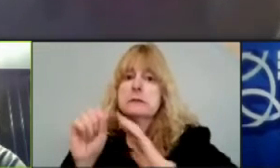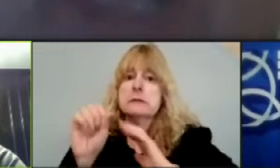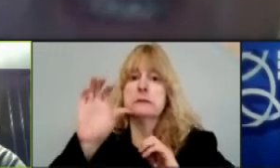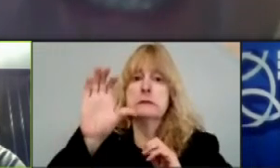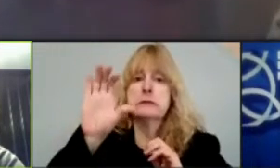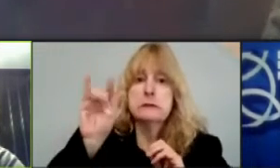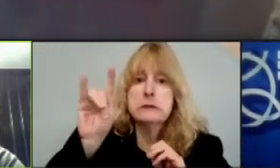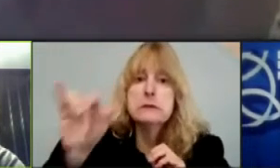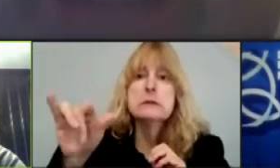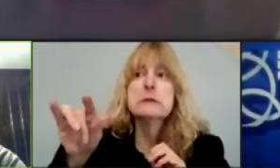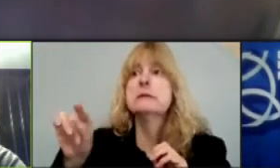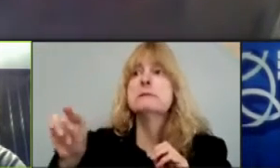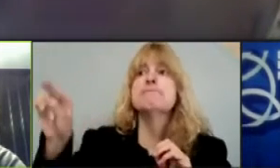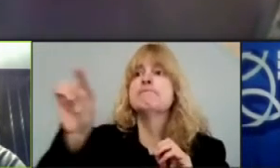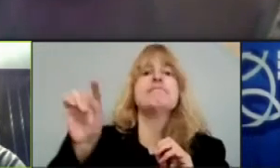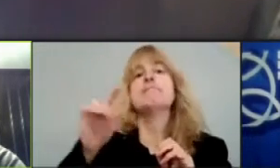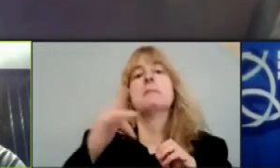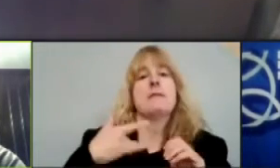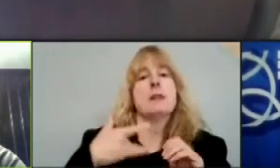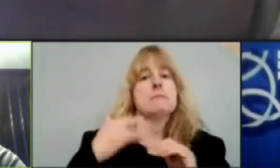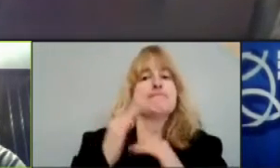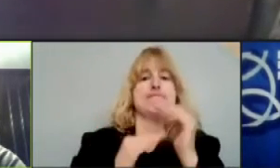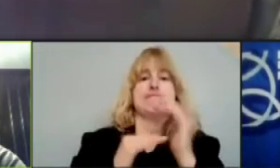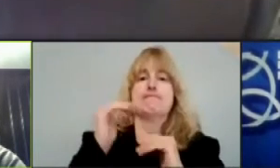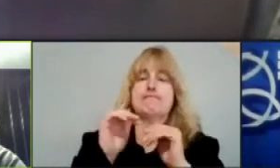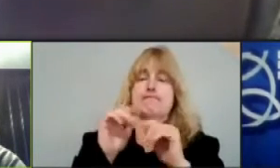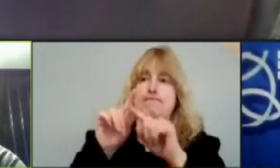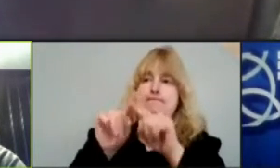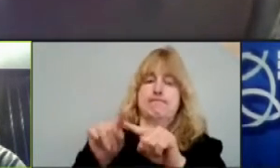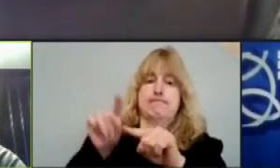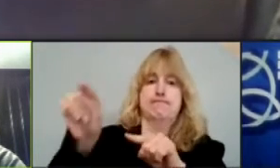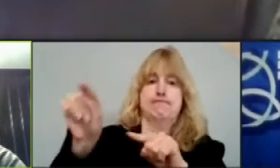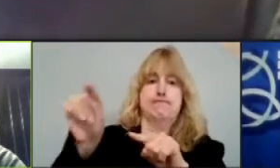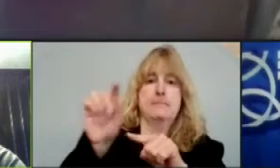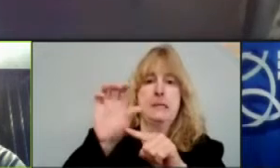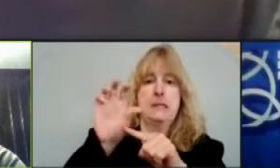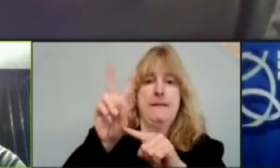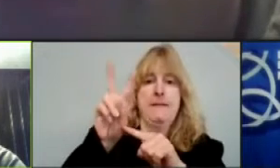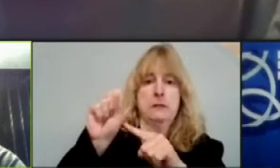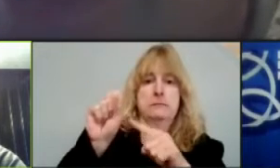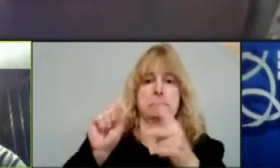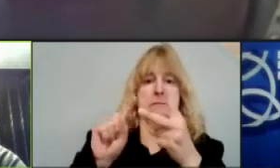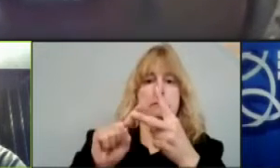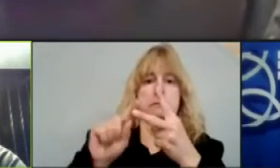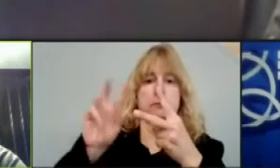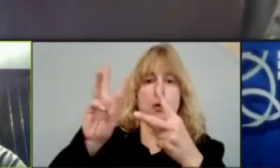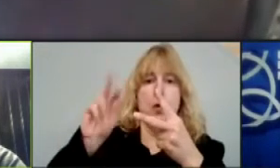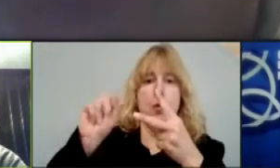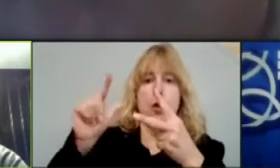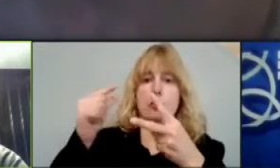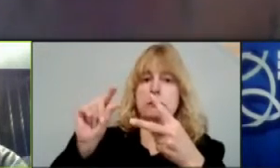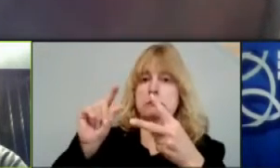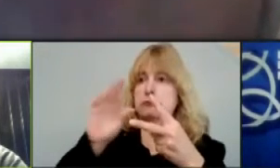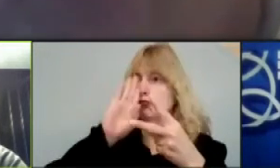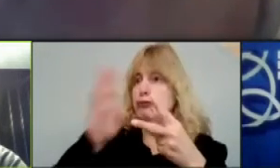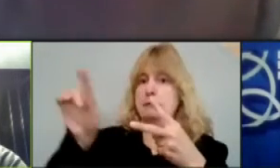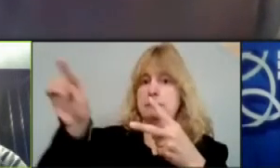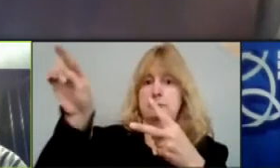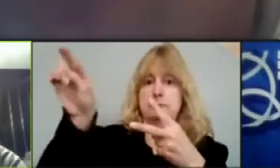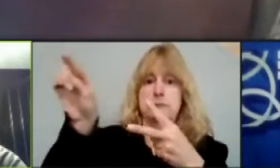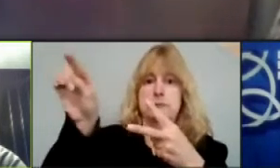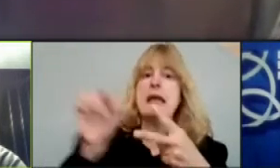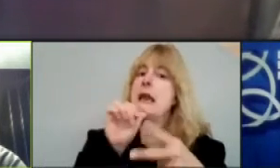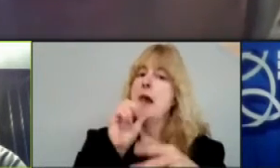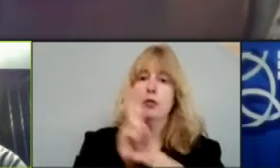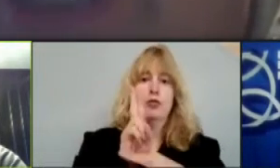with relying on CVS and Walgreens to administer the vaccines directly and not use our